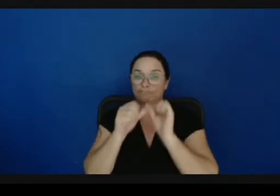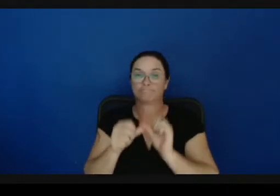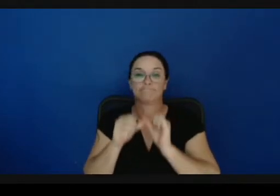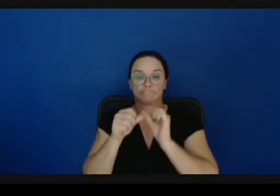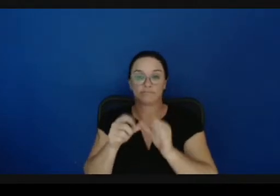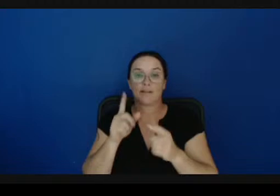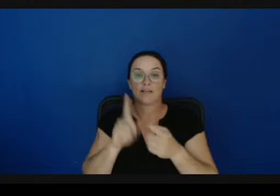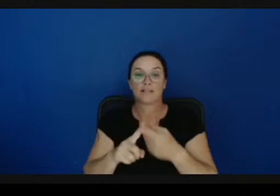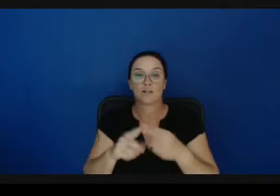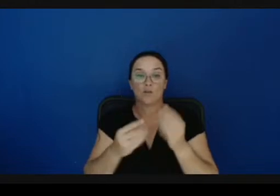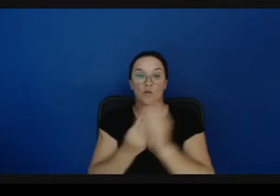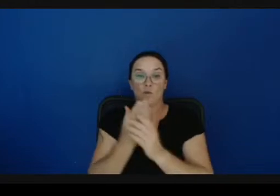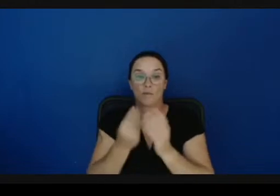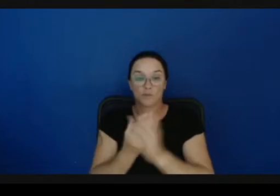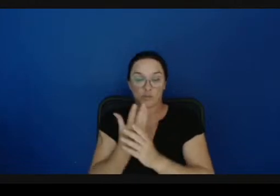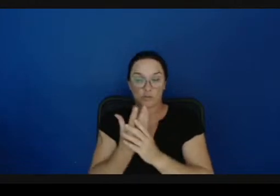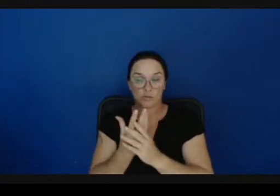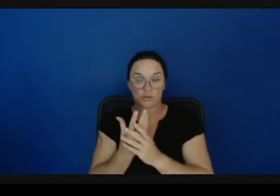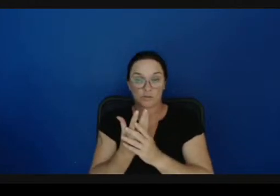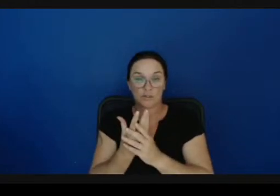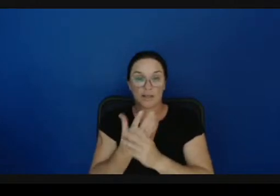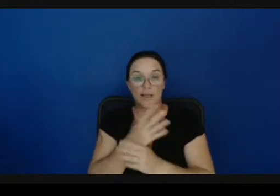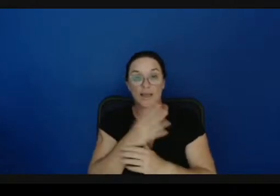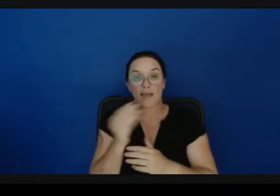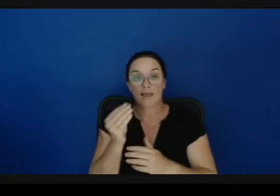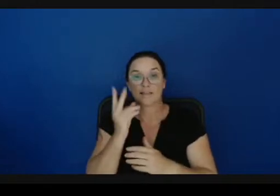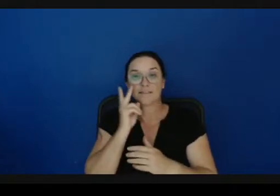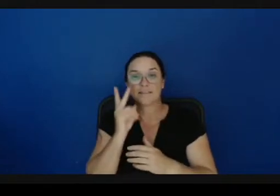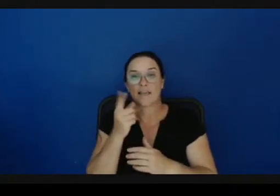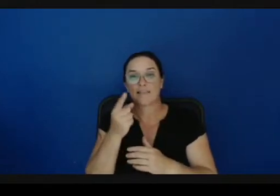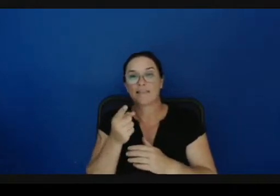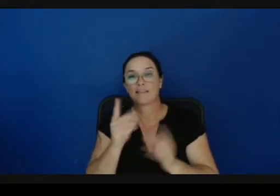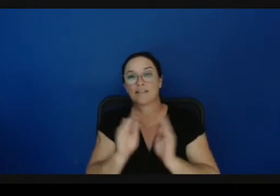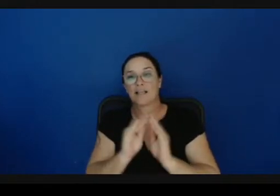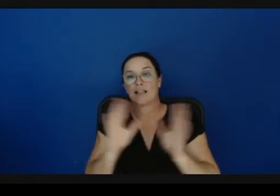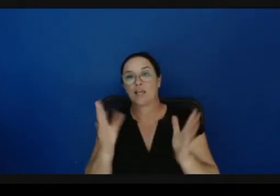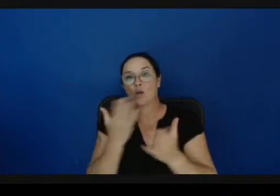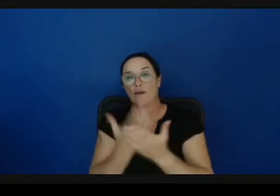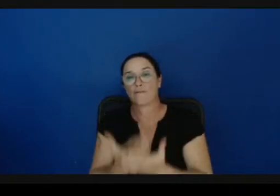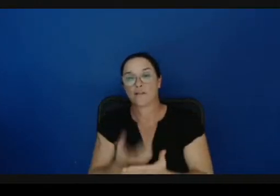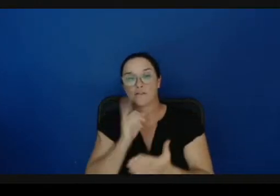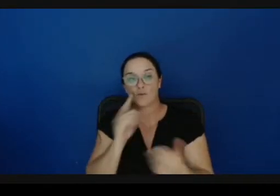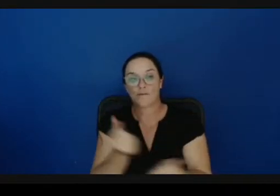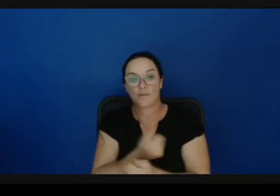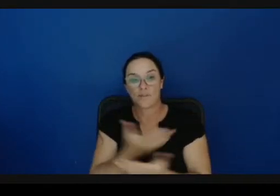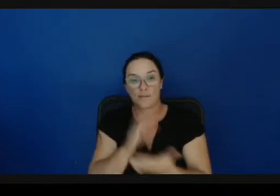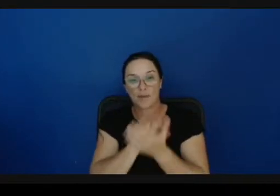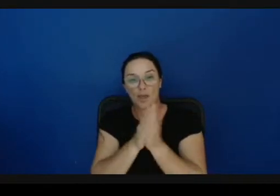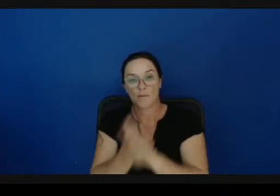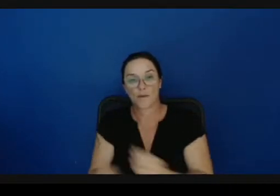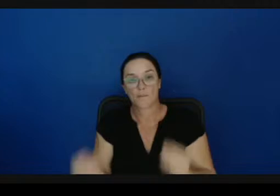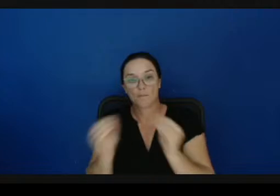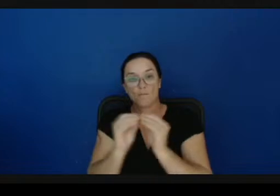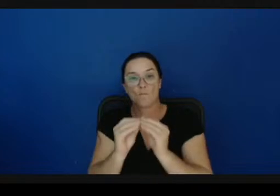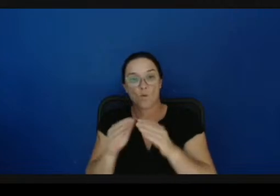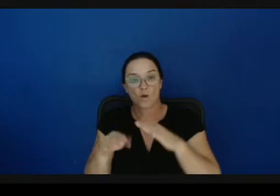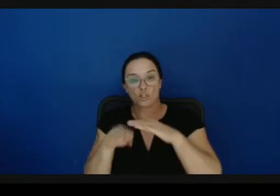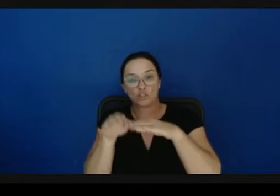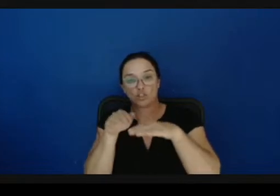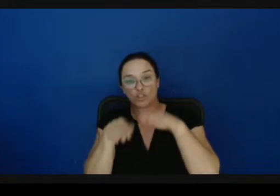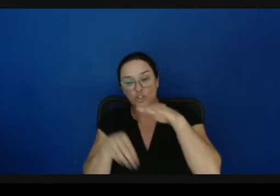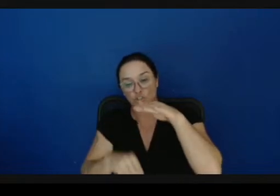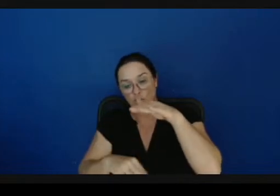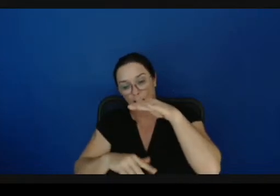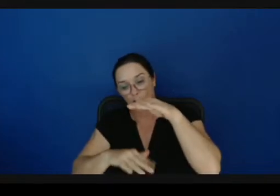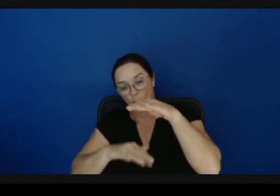the eruption, as well as seeing this very clear evidence for everything getting shallower, that really put our